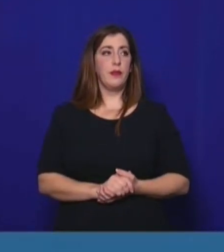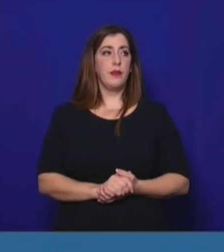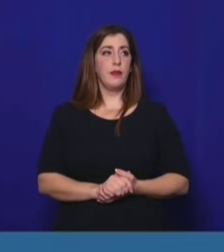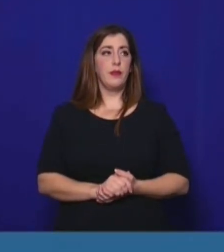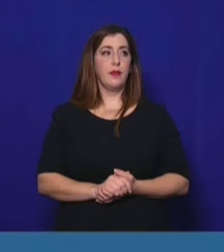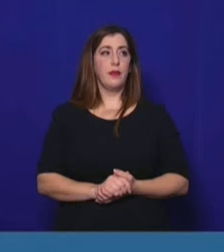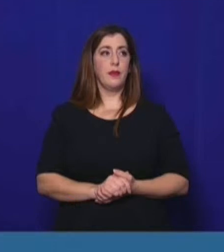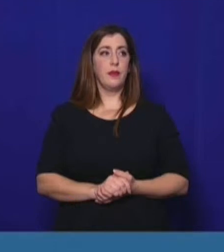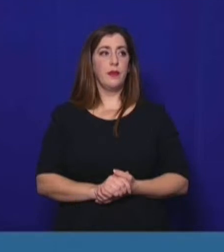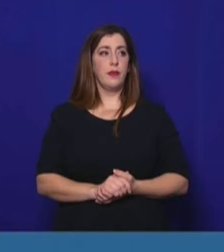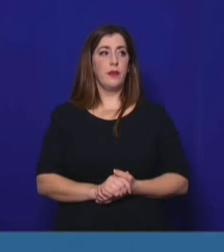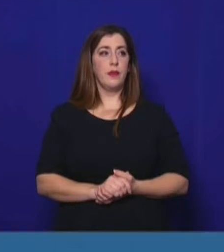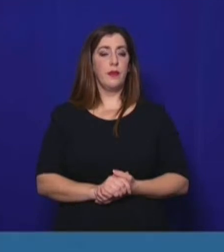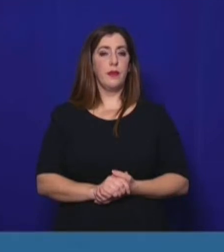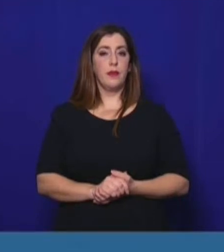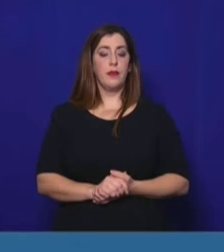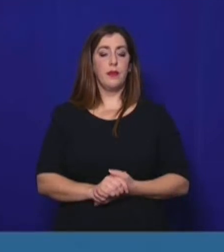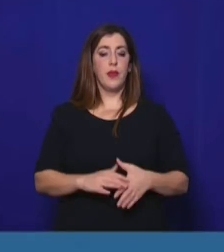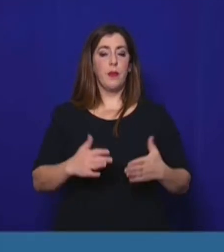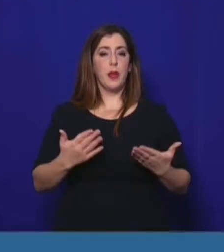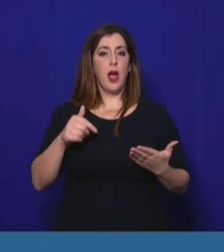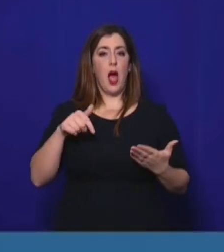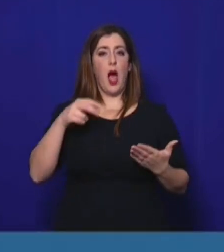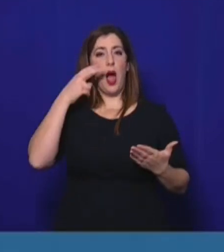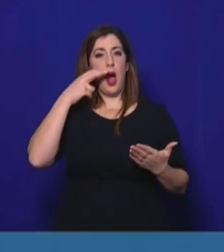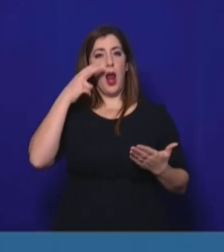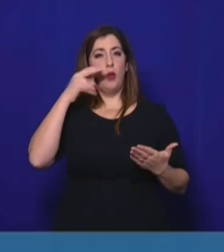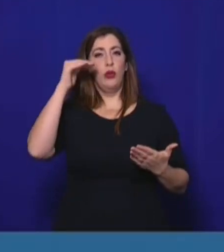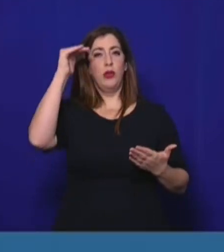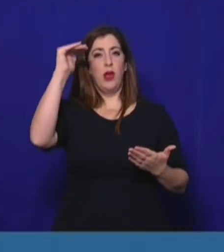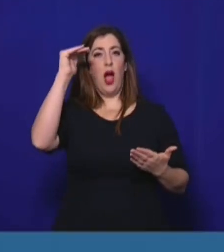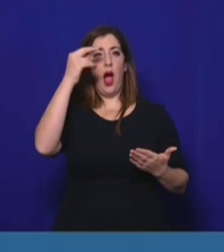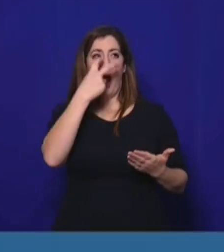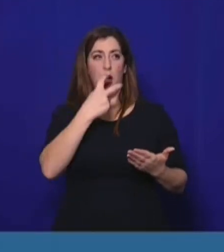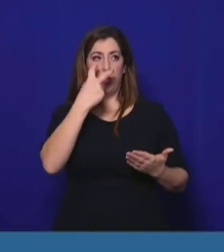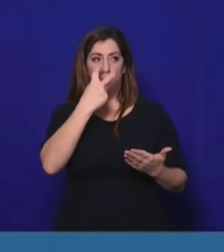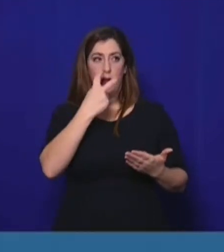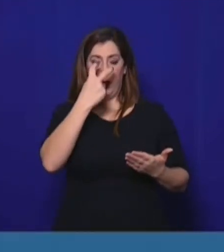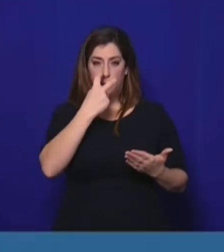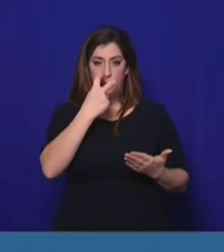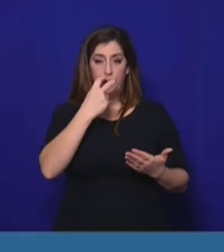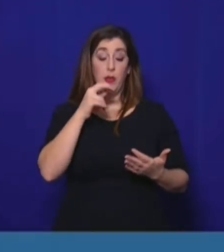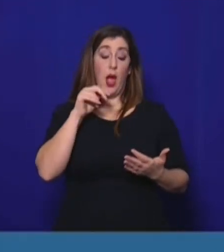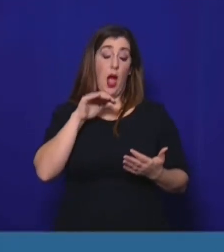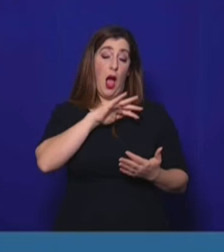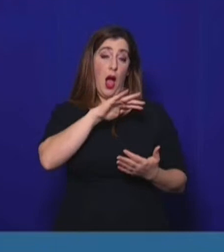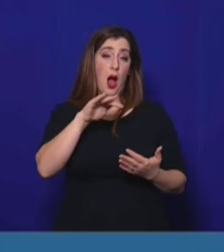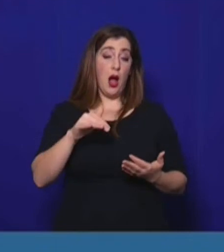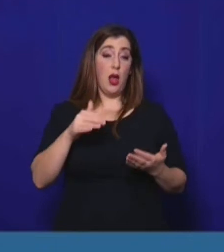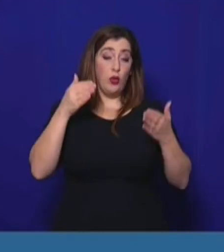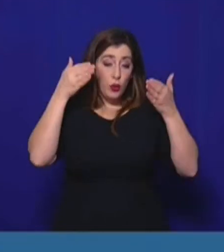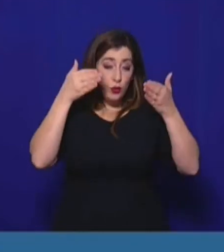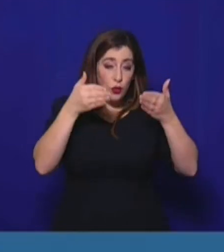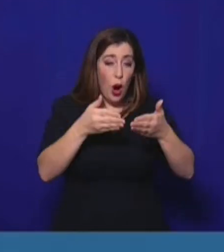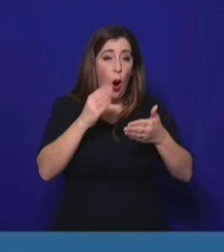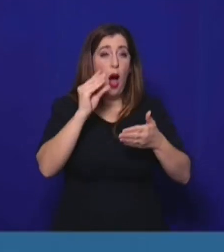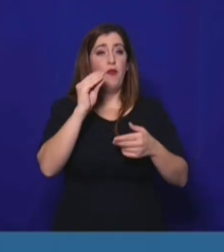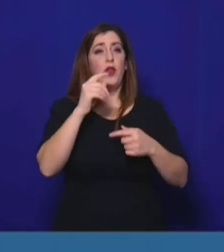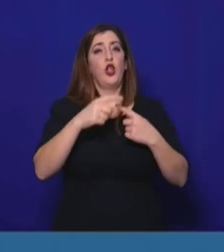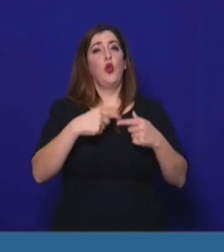Xenarju li għanna fil-homes tal-anzjani li jaw ħadem il-prioritajiet u kif semmejt hija li